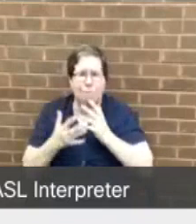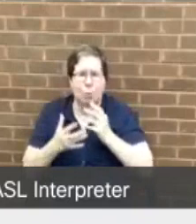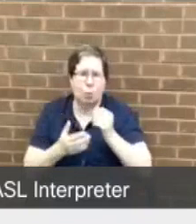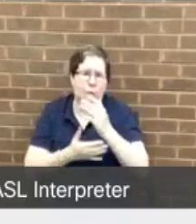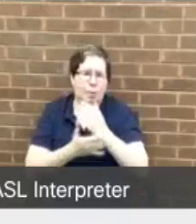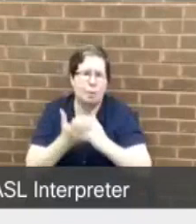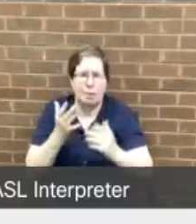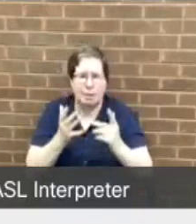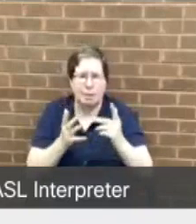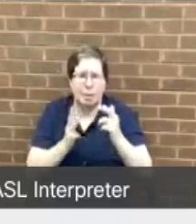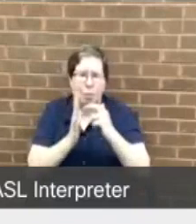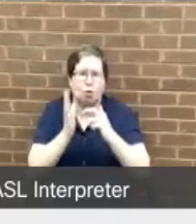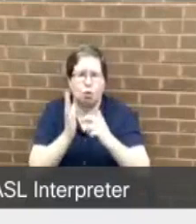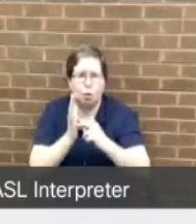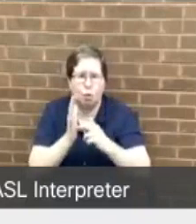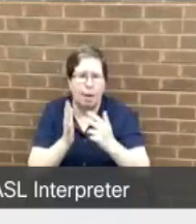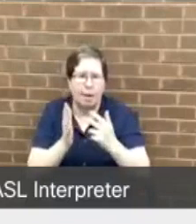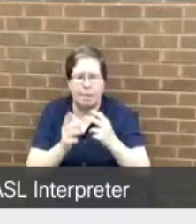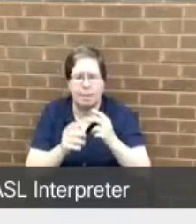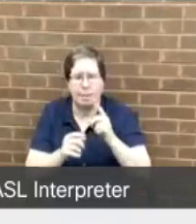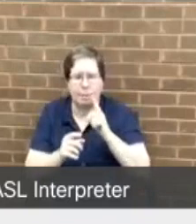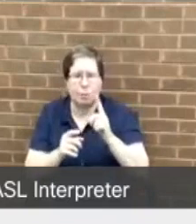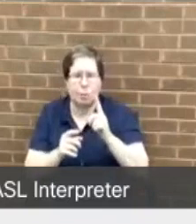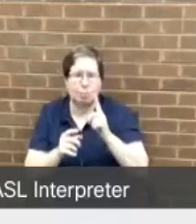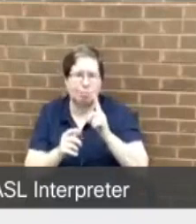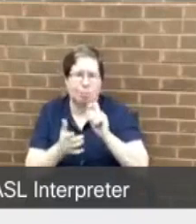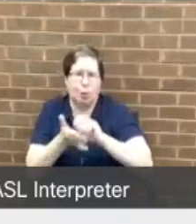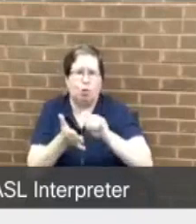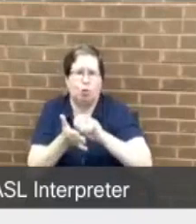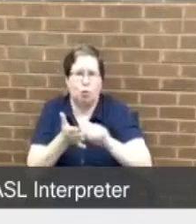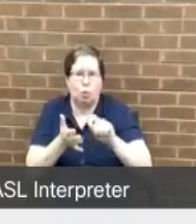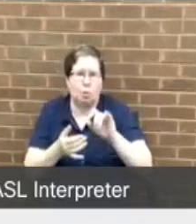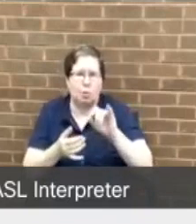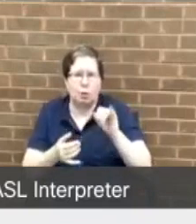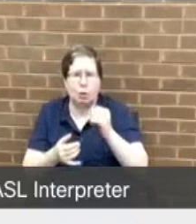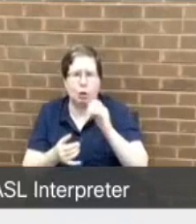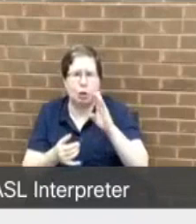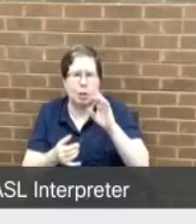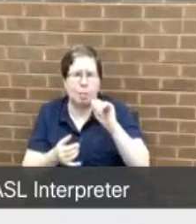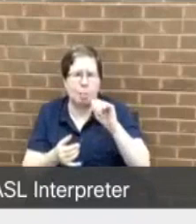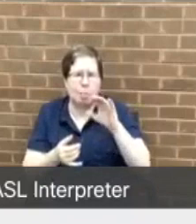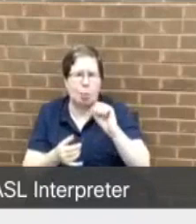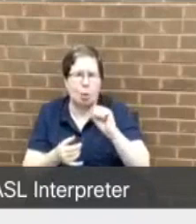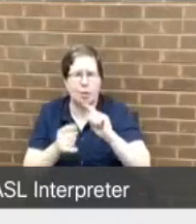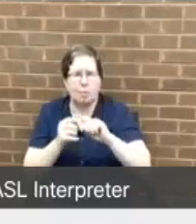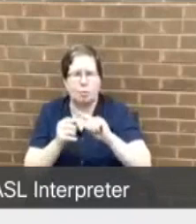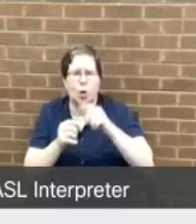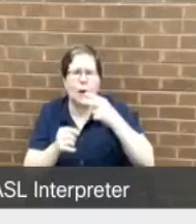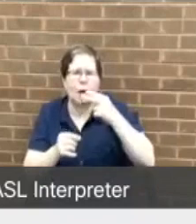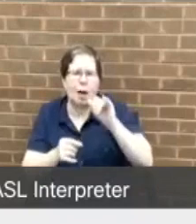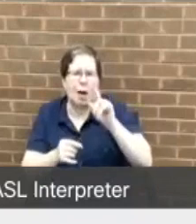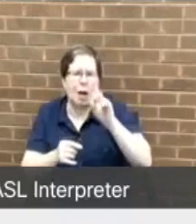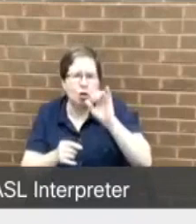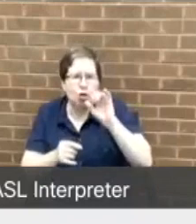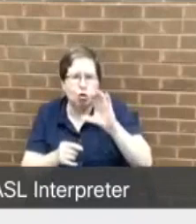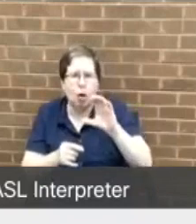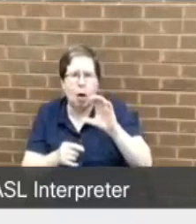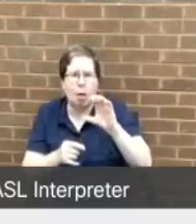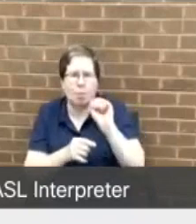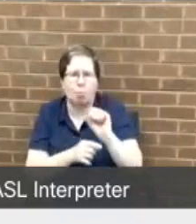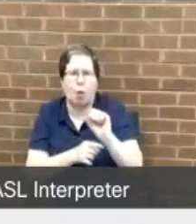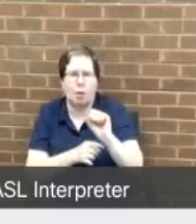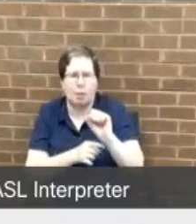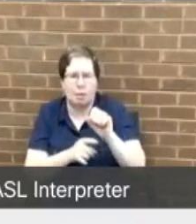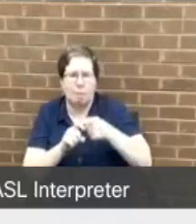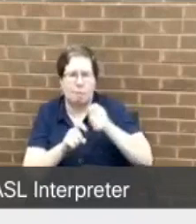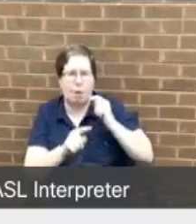were probably written around something called Jake brakes, which is more of kind of the hydraulic brake systems on trucks. And they haven't really